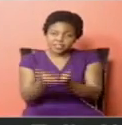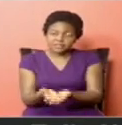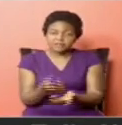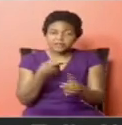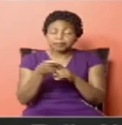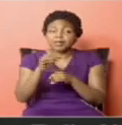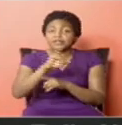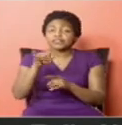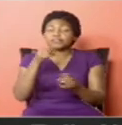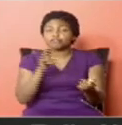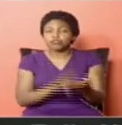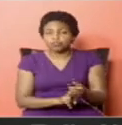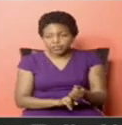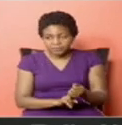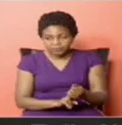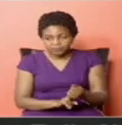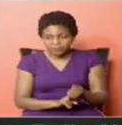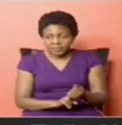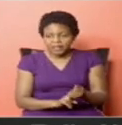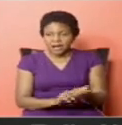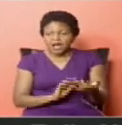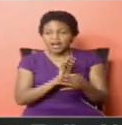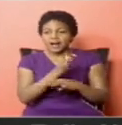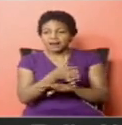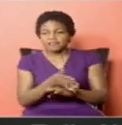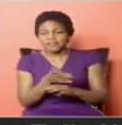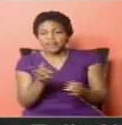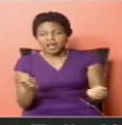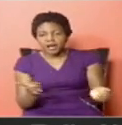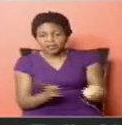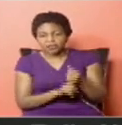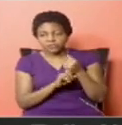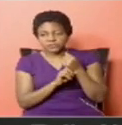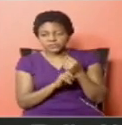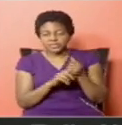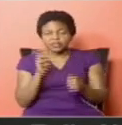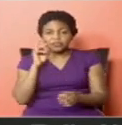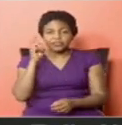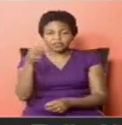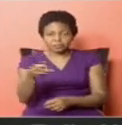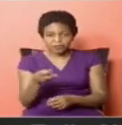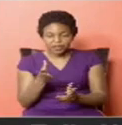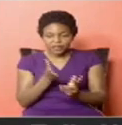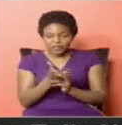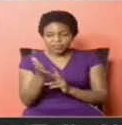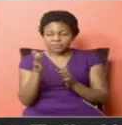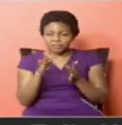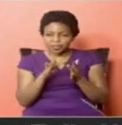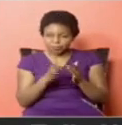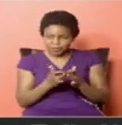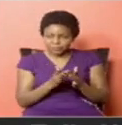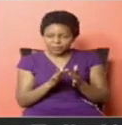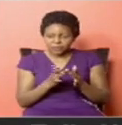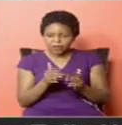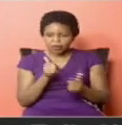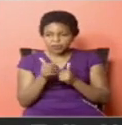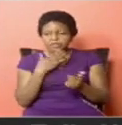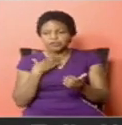June. Later on, I received a response via email, which I also want to share